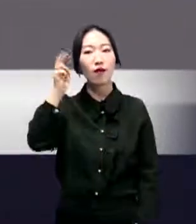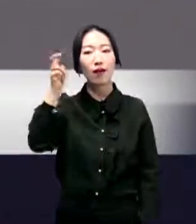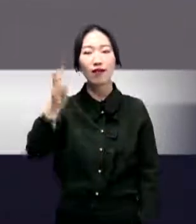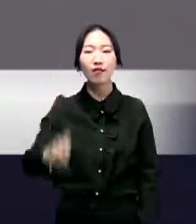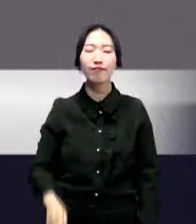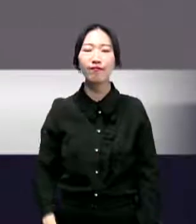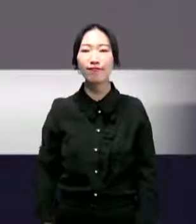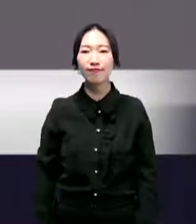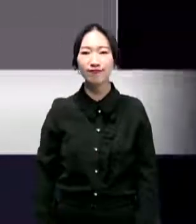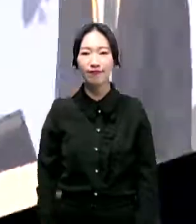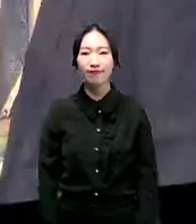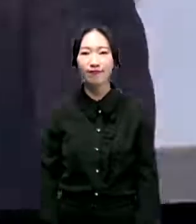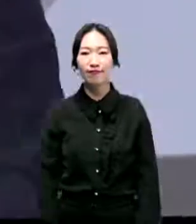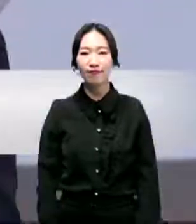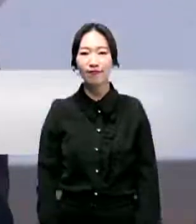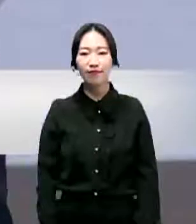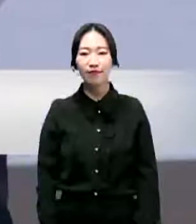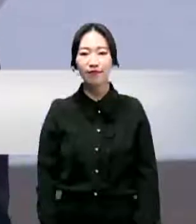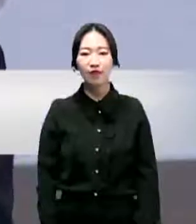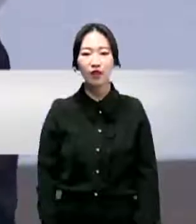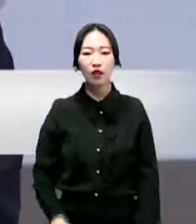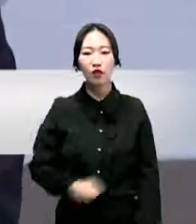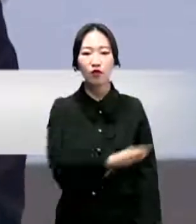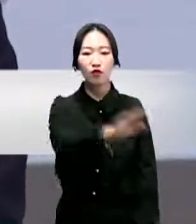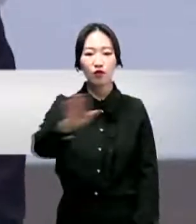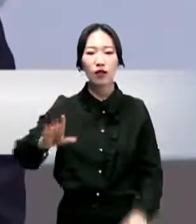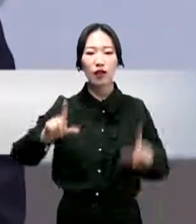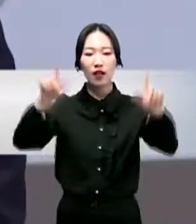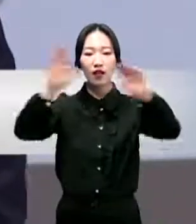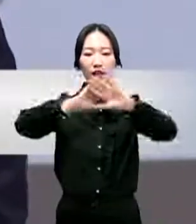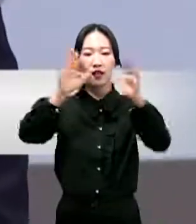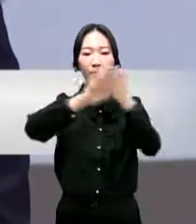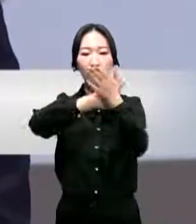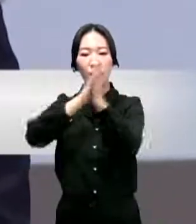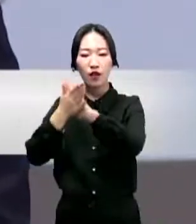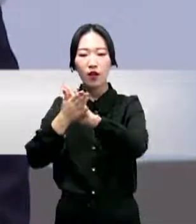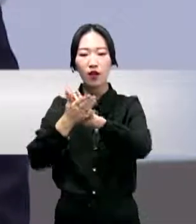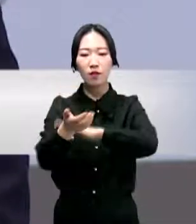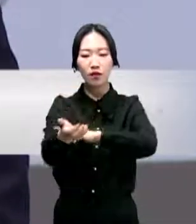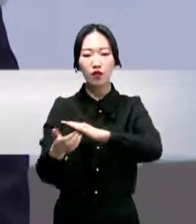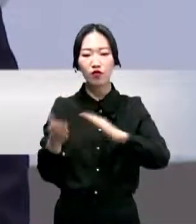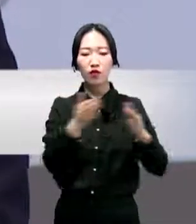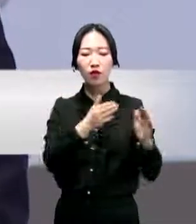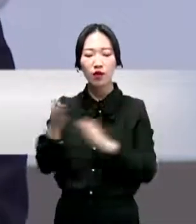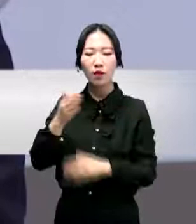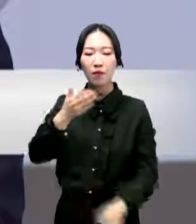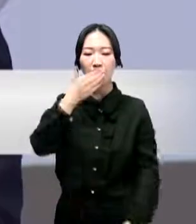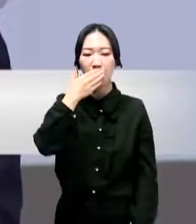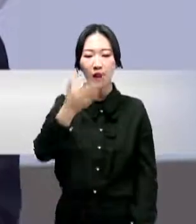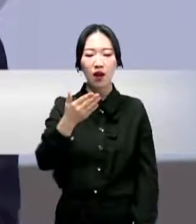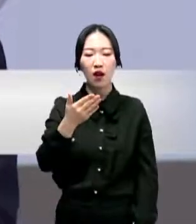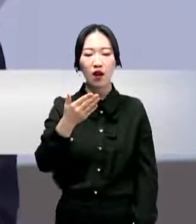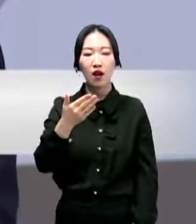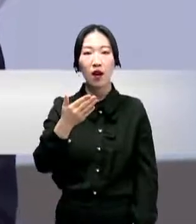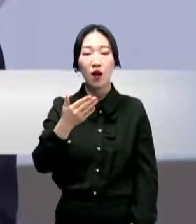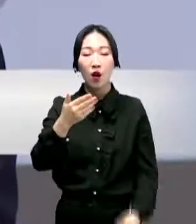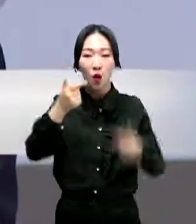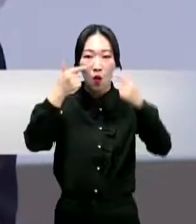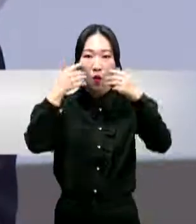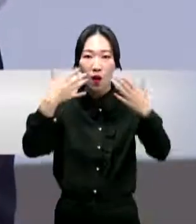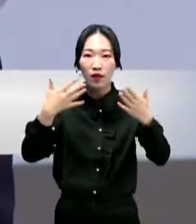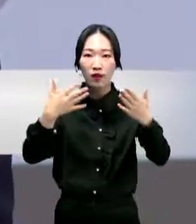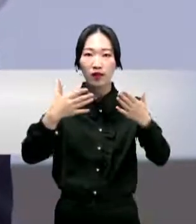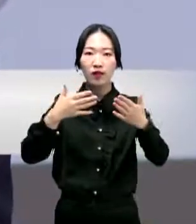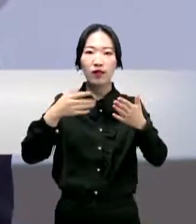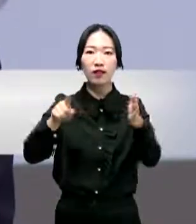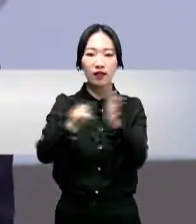environmental problems. And we need this voice to make sure that we avert catastrophic climate change. What you have to do today